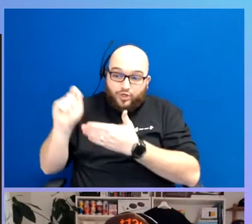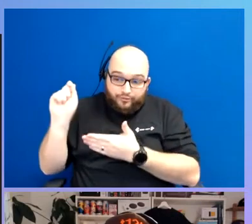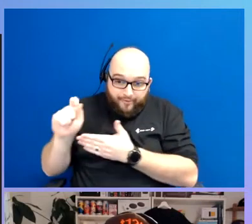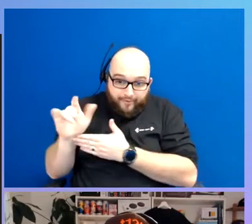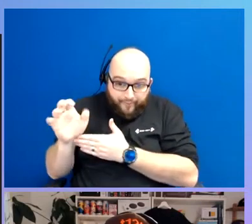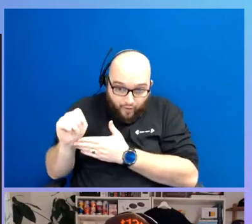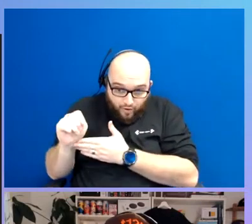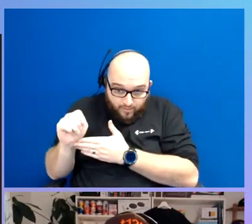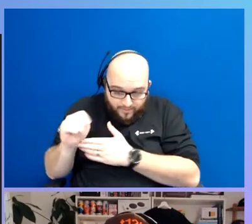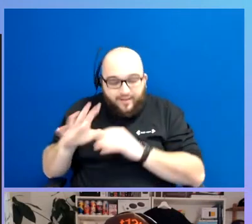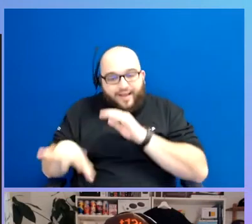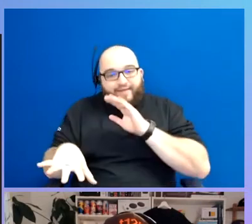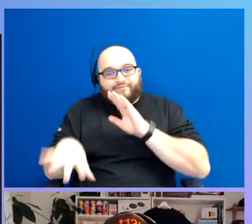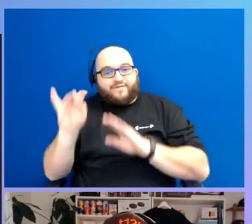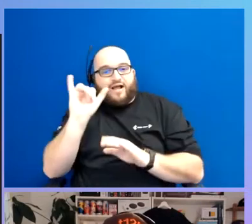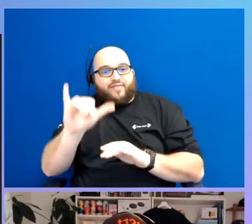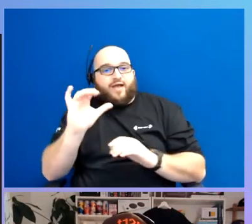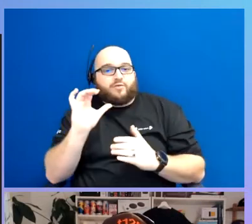course.